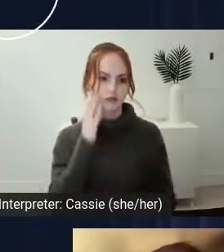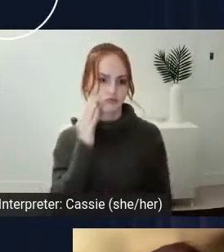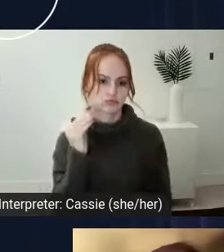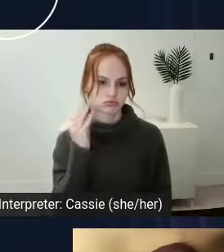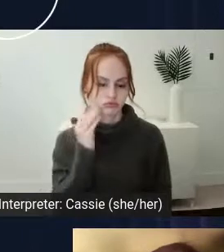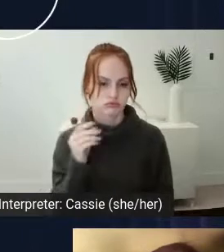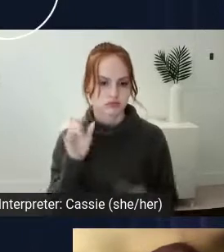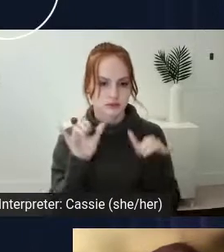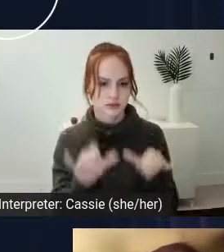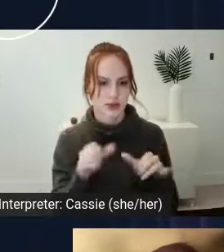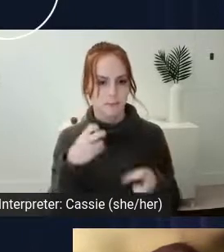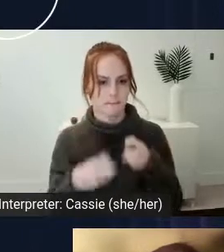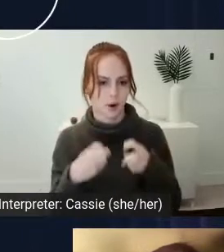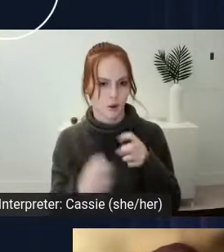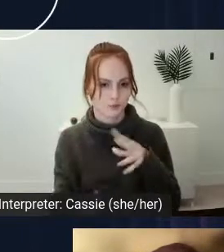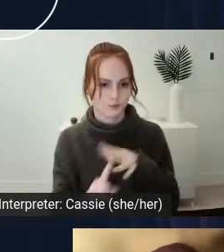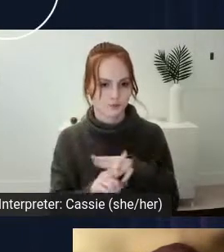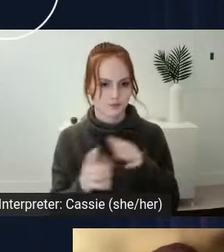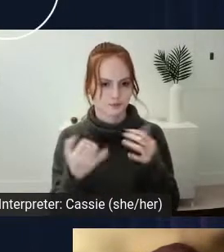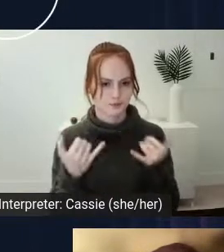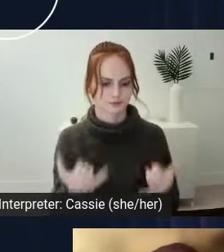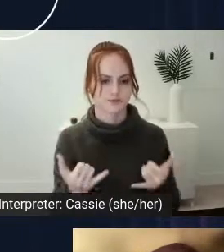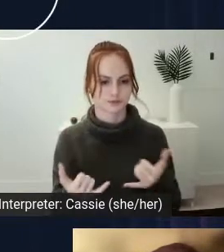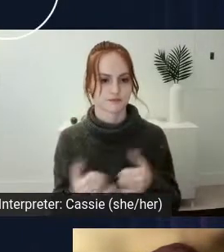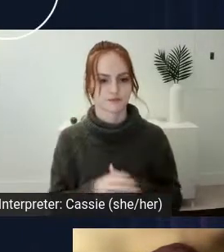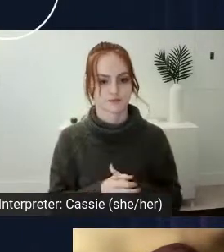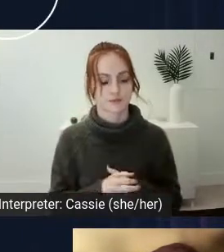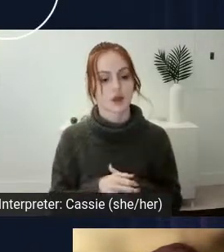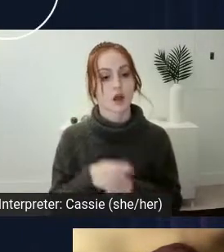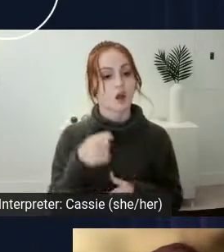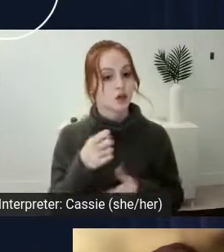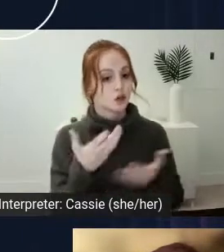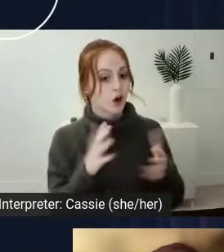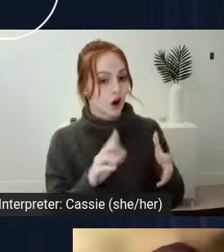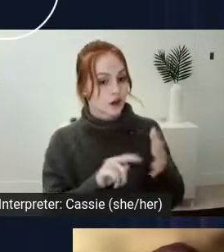disparity. You've already started to get a little bit at like